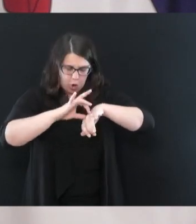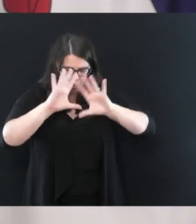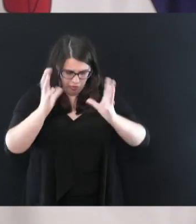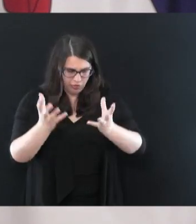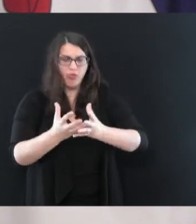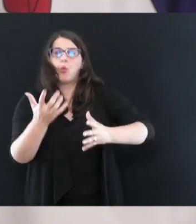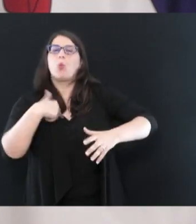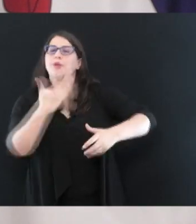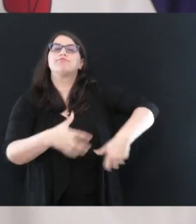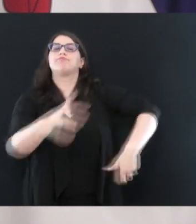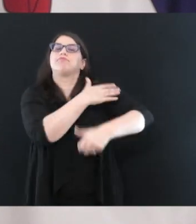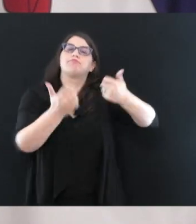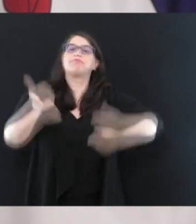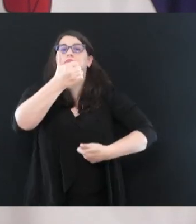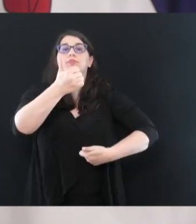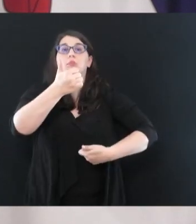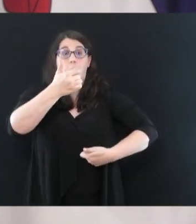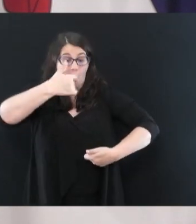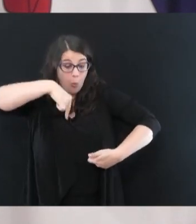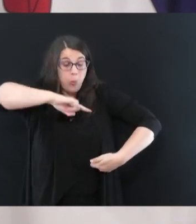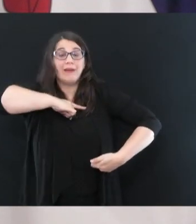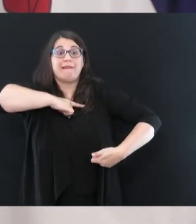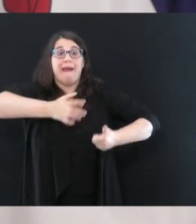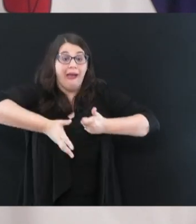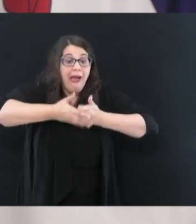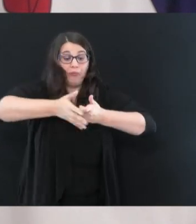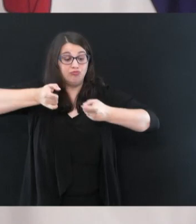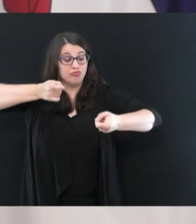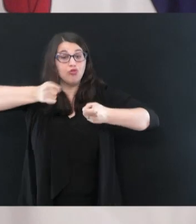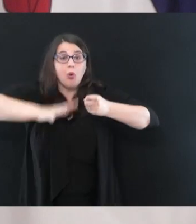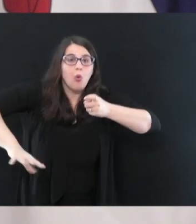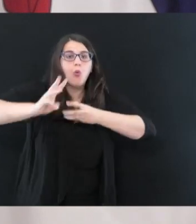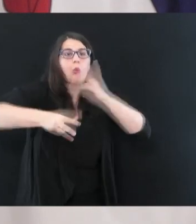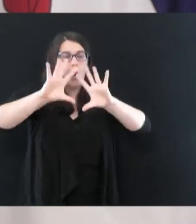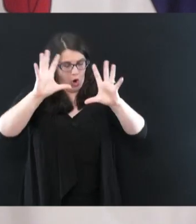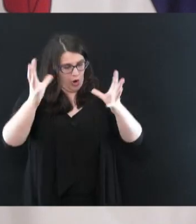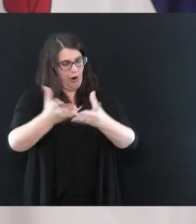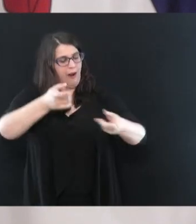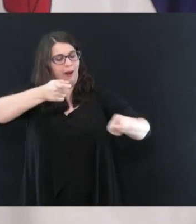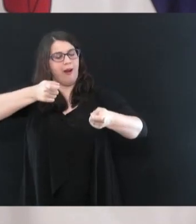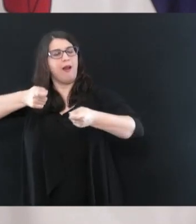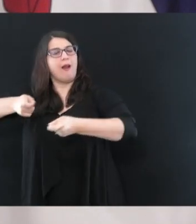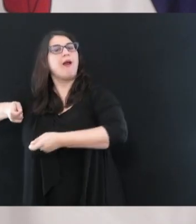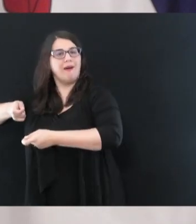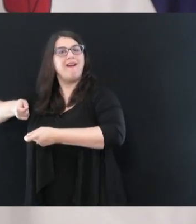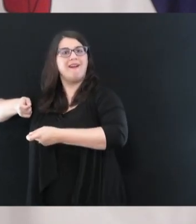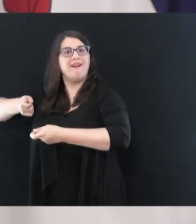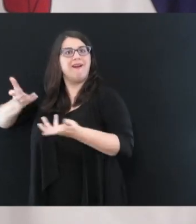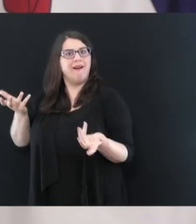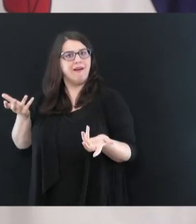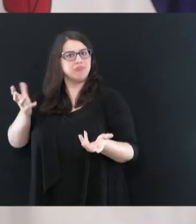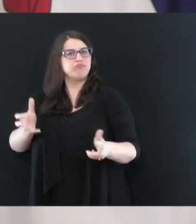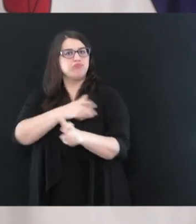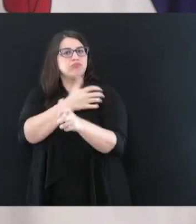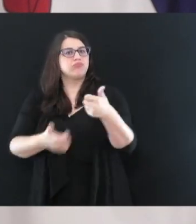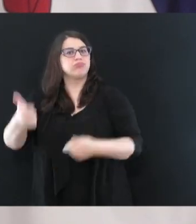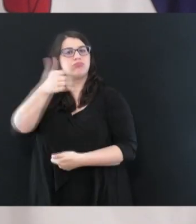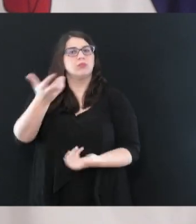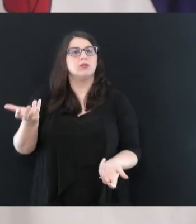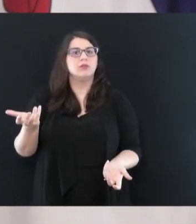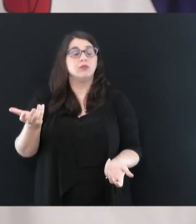runs the entire earth. Now, sometimes our freedoms can cause us